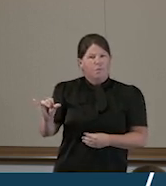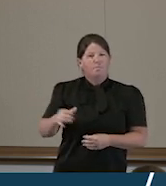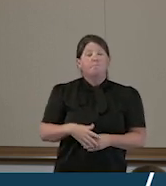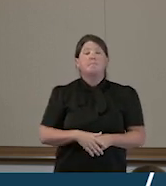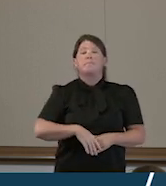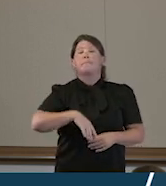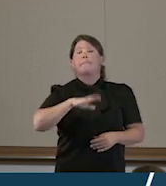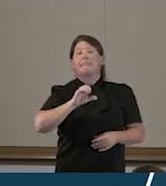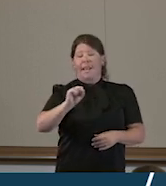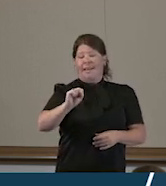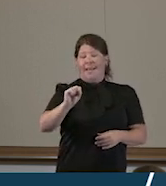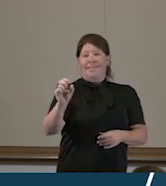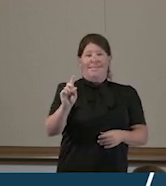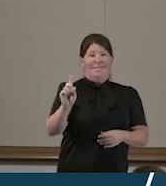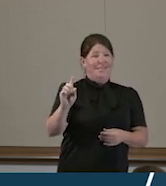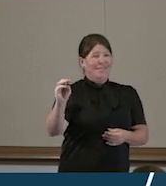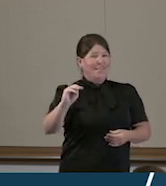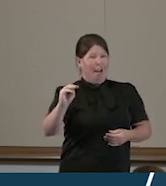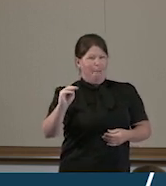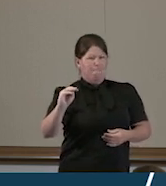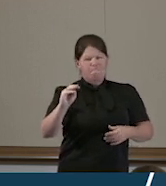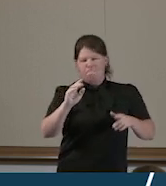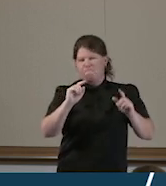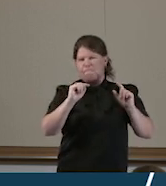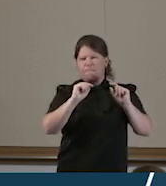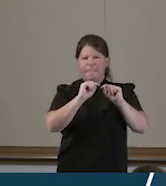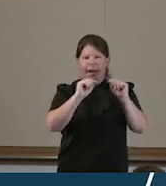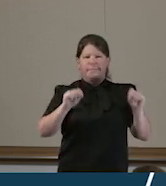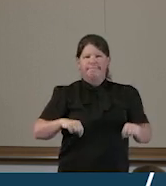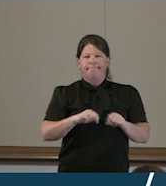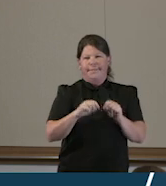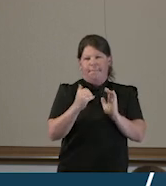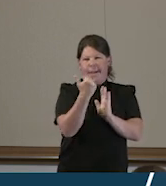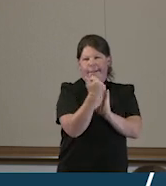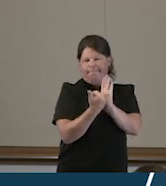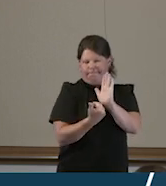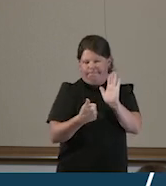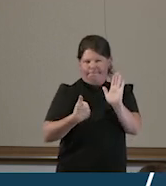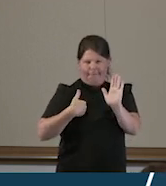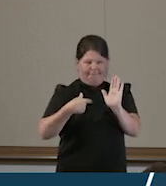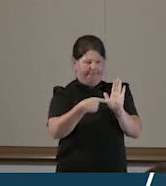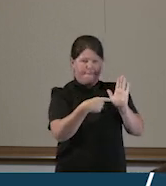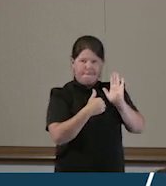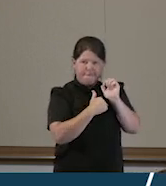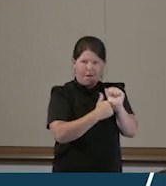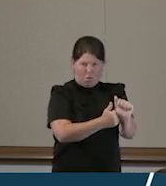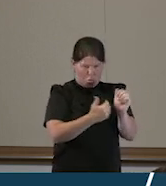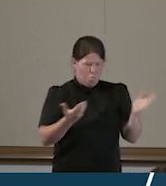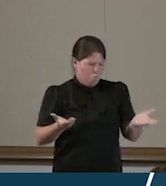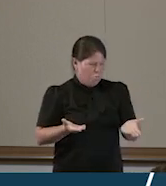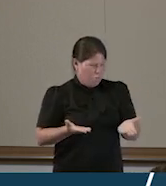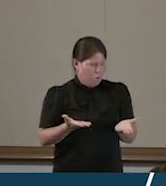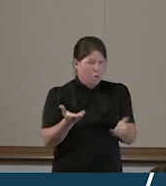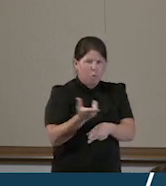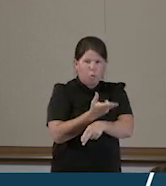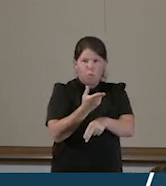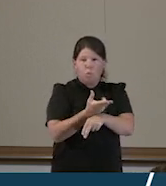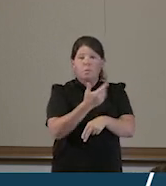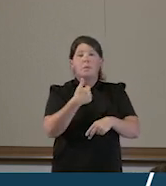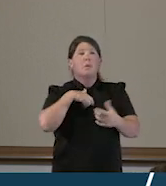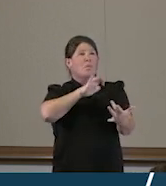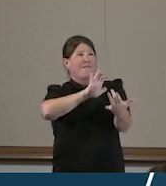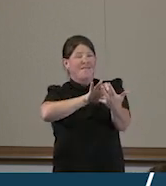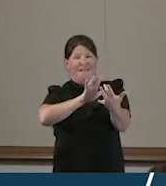decision-making agreement template that we use at Disability Rights Florida, we have contact information at the end for the Florida